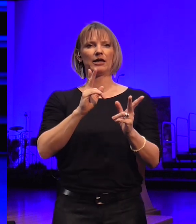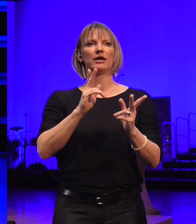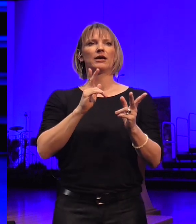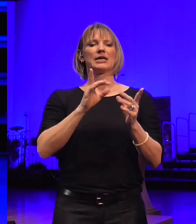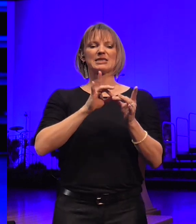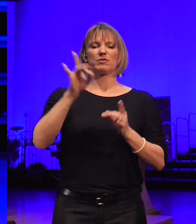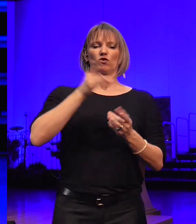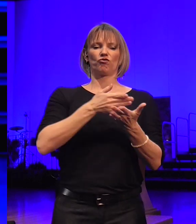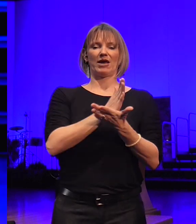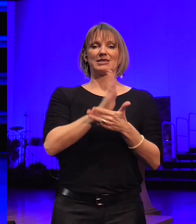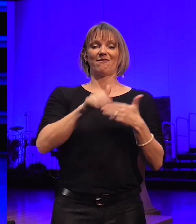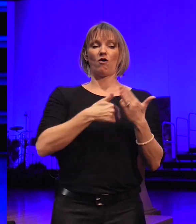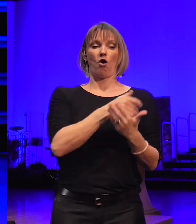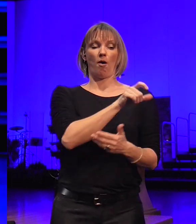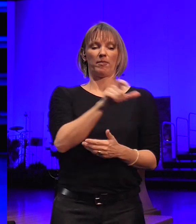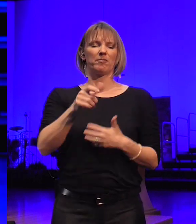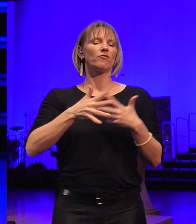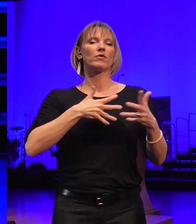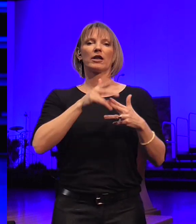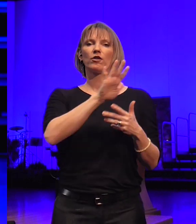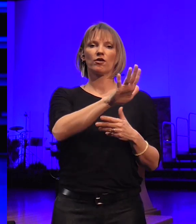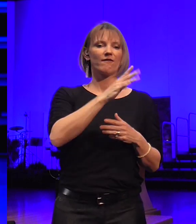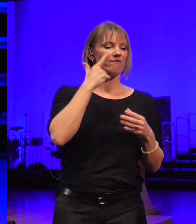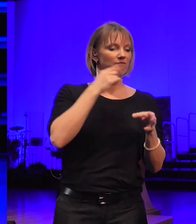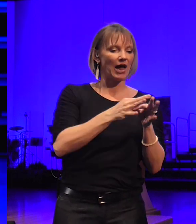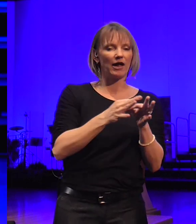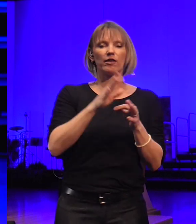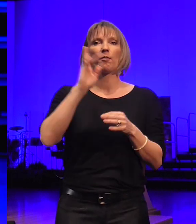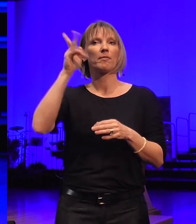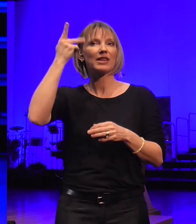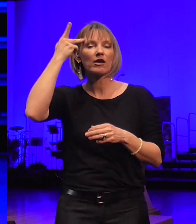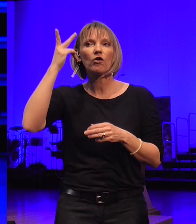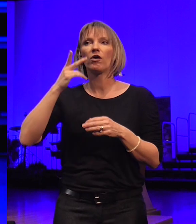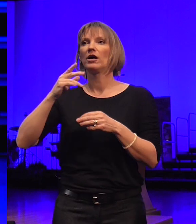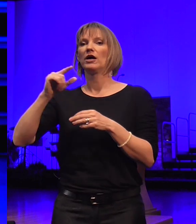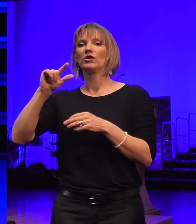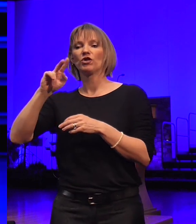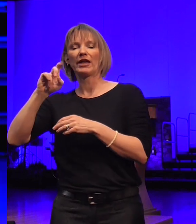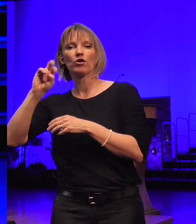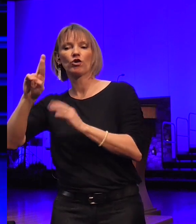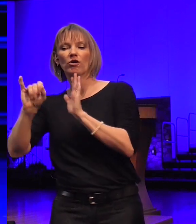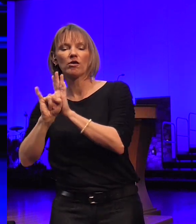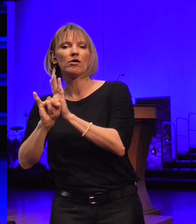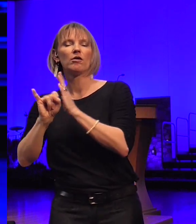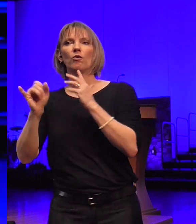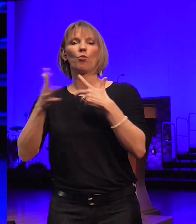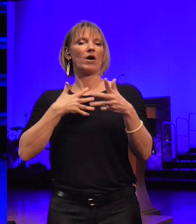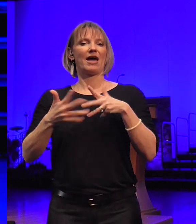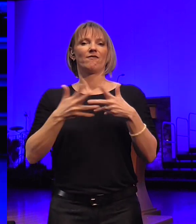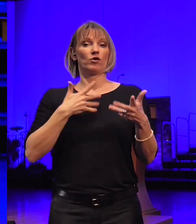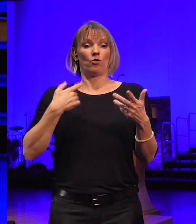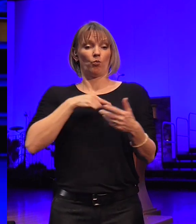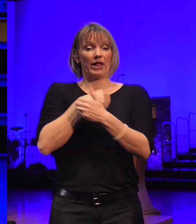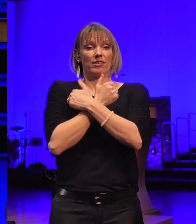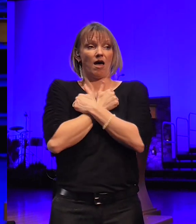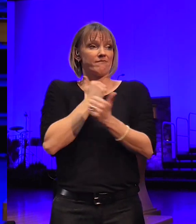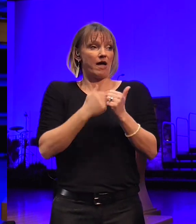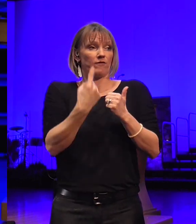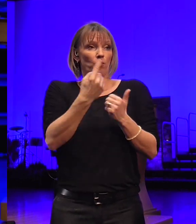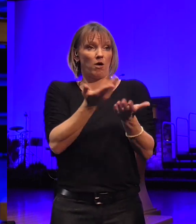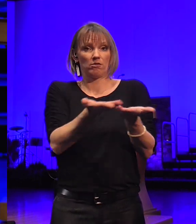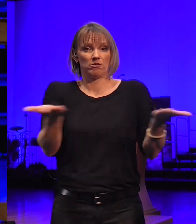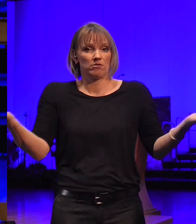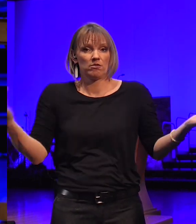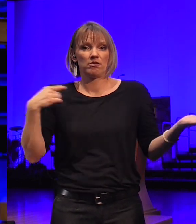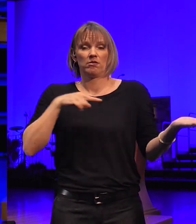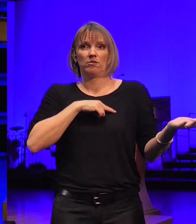spiritual rights of all people, no matter what faith they are, political affiliation, gender identification, whatever it may be. We love everybody, and